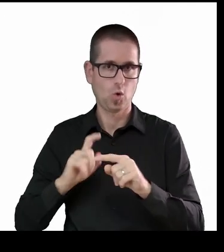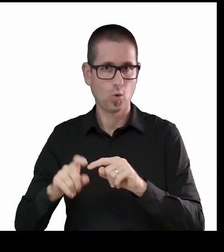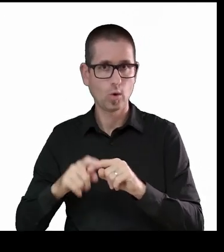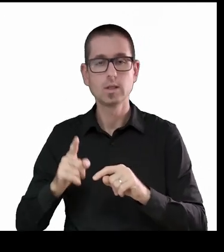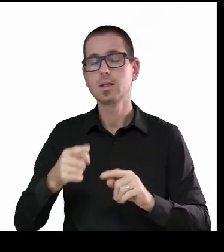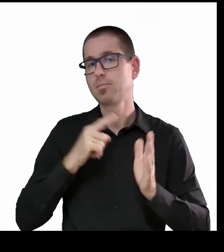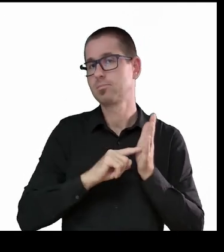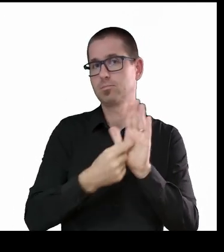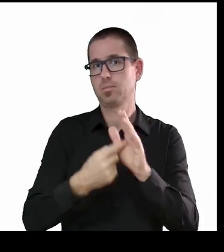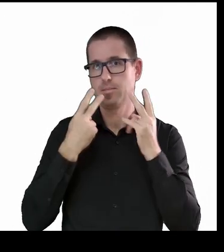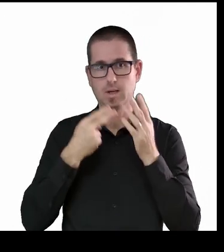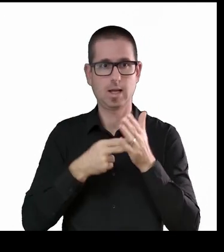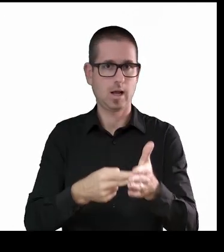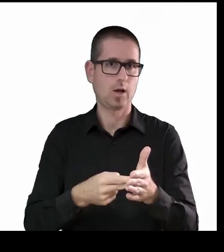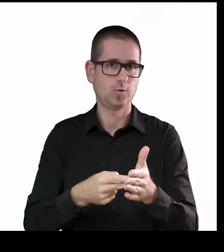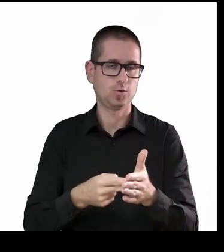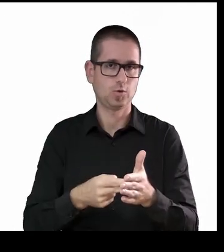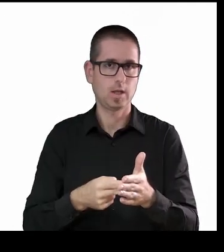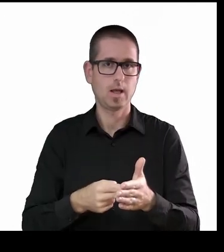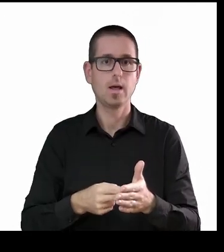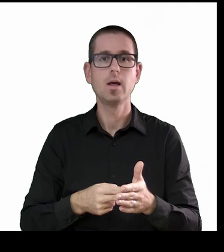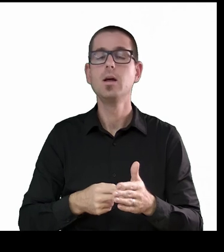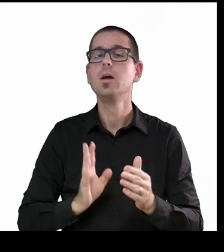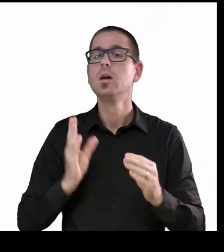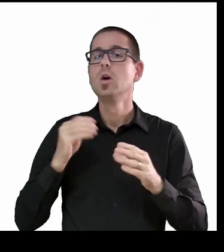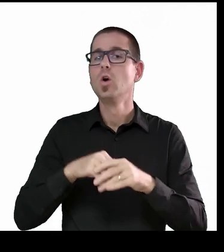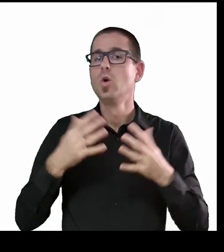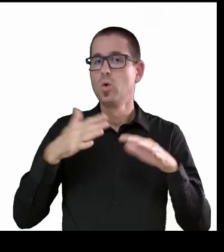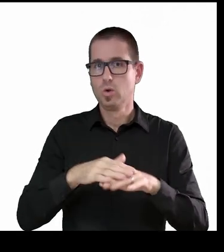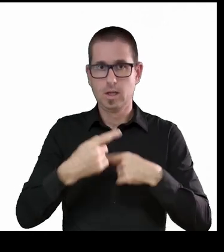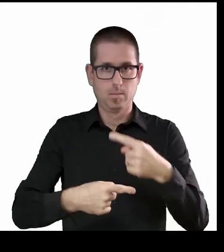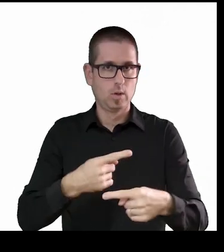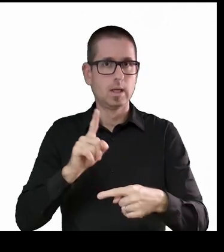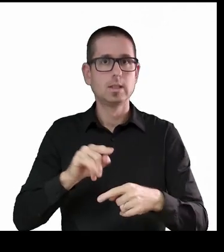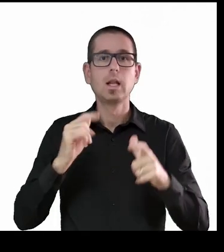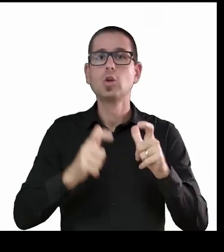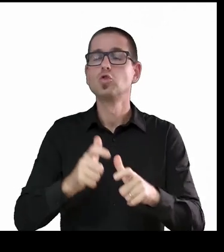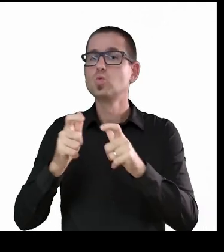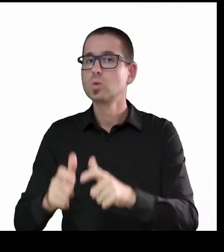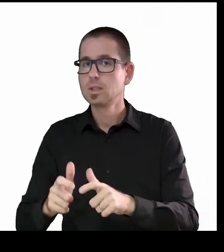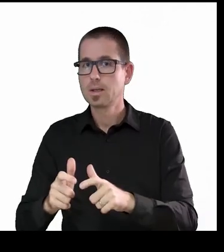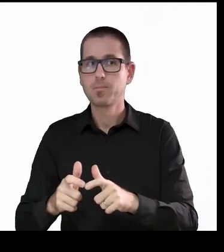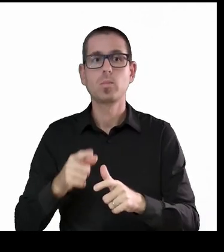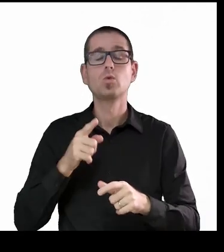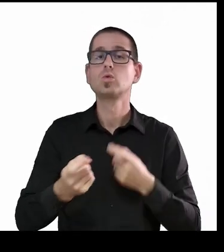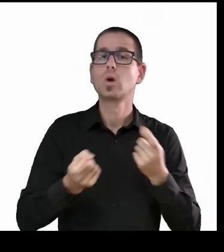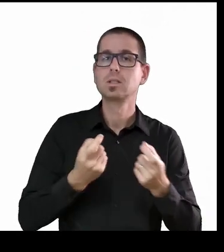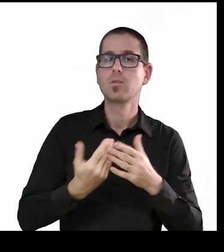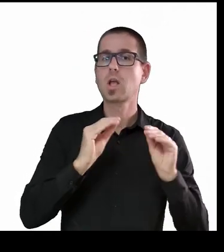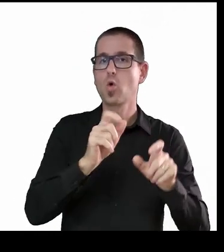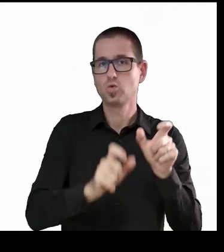reflect on the inclusion process in their institutions. Challenges, of course, for